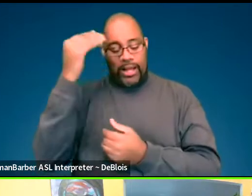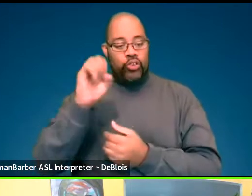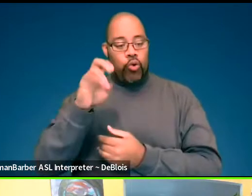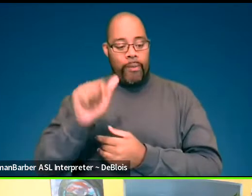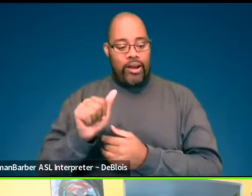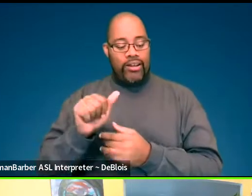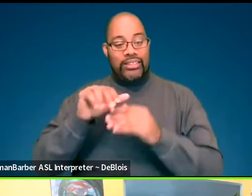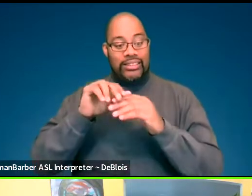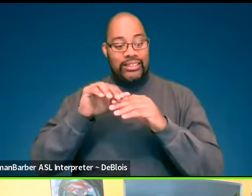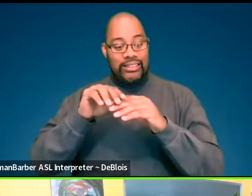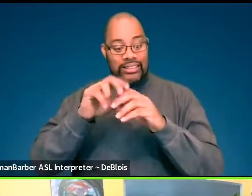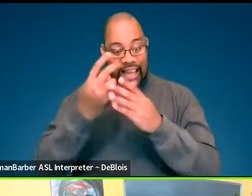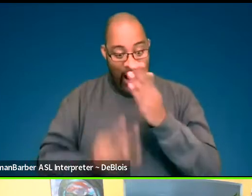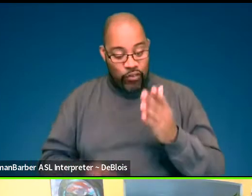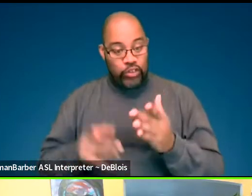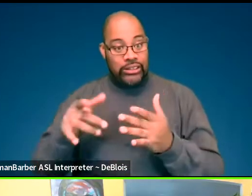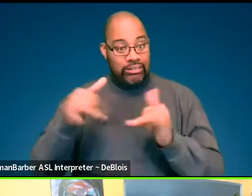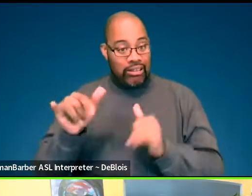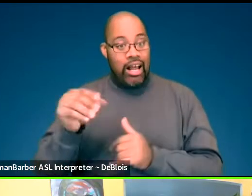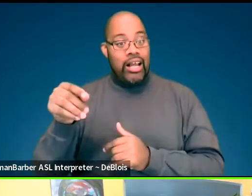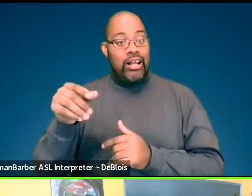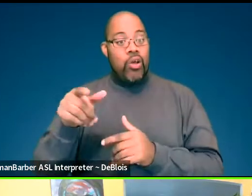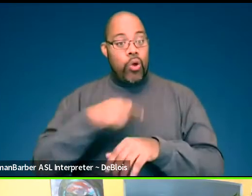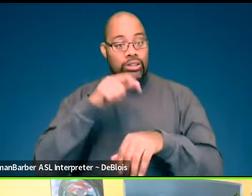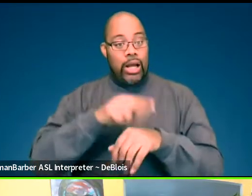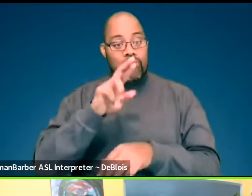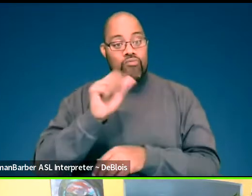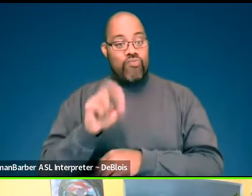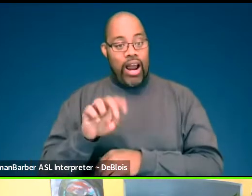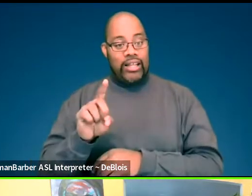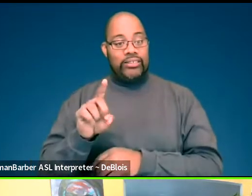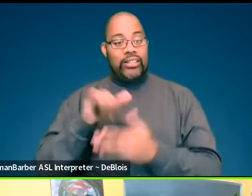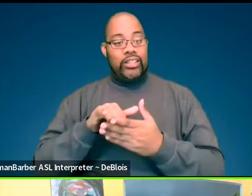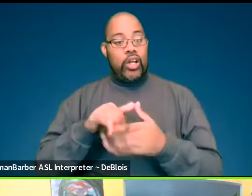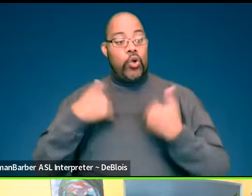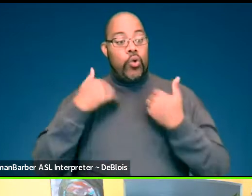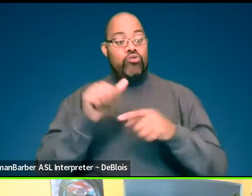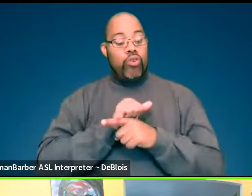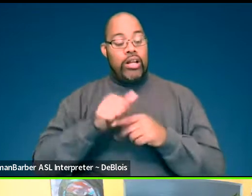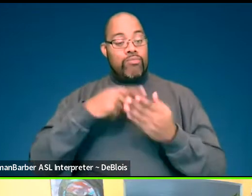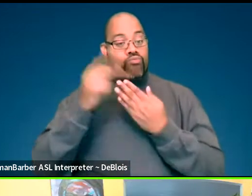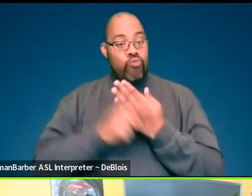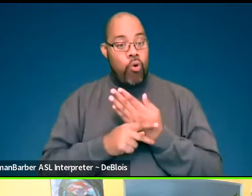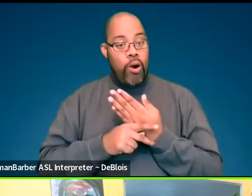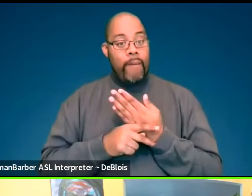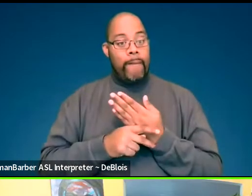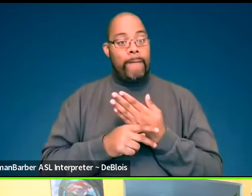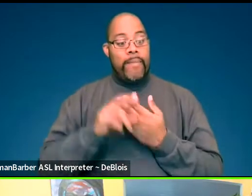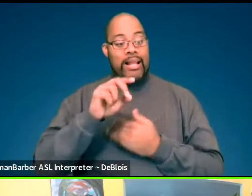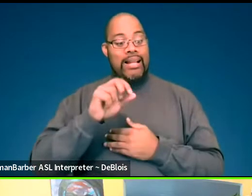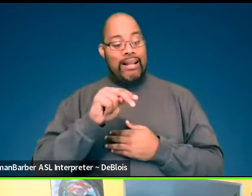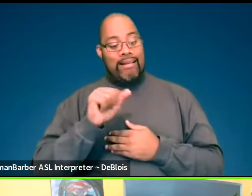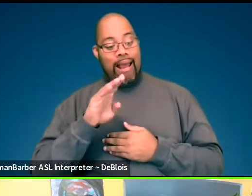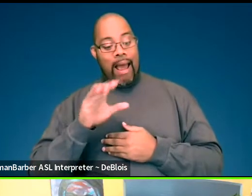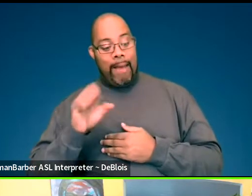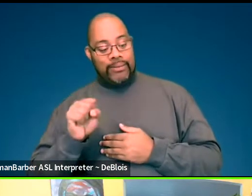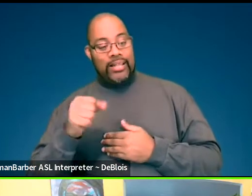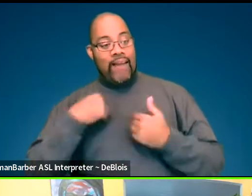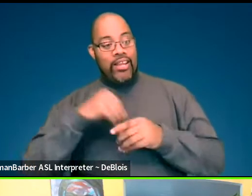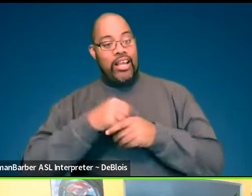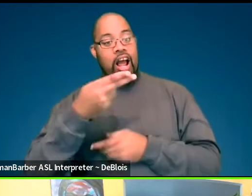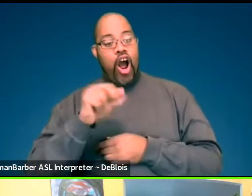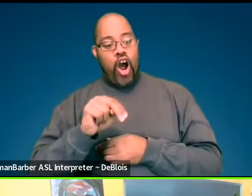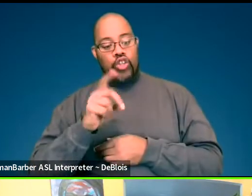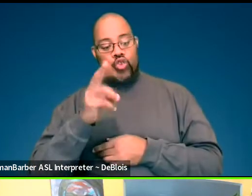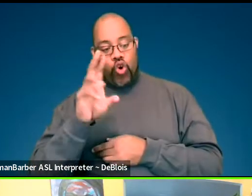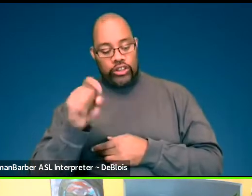still is, and for a long time ran the youth training program that NABS has down in Honduras when she